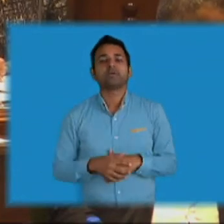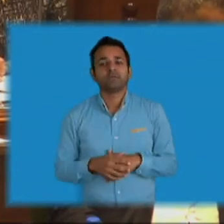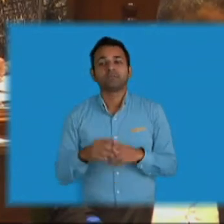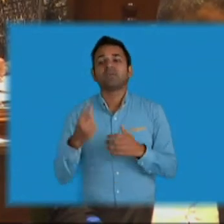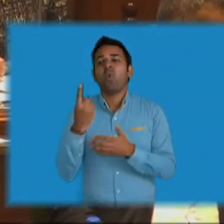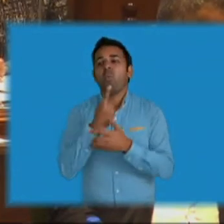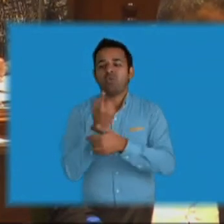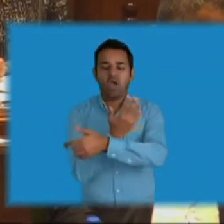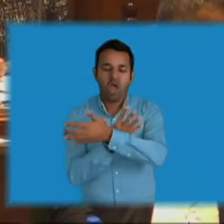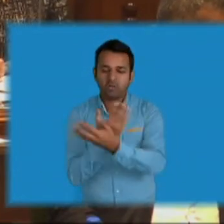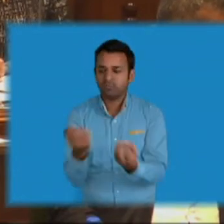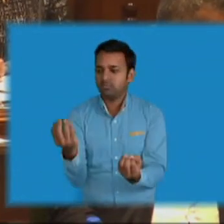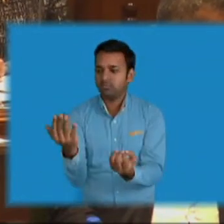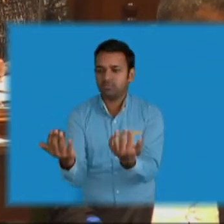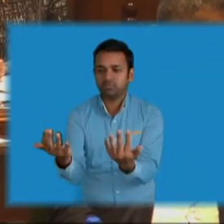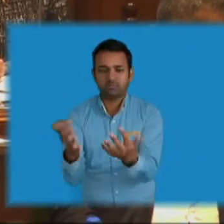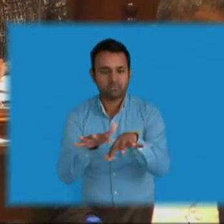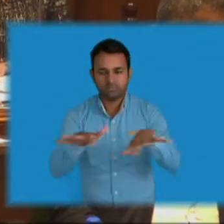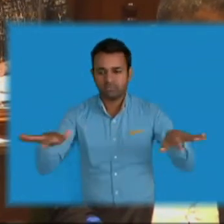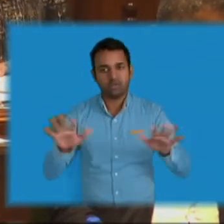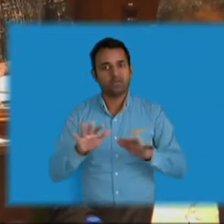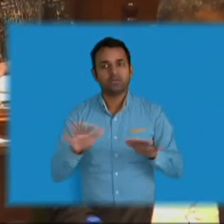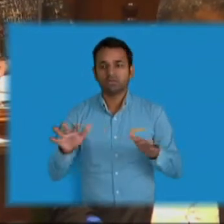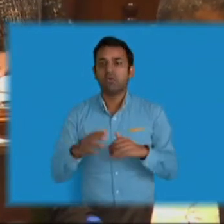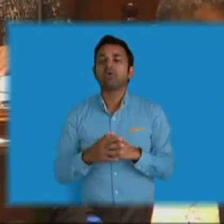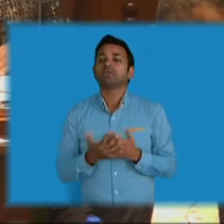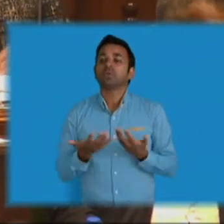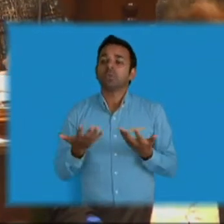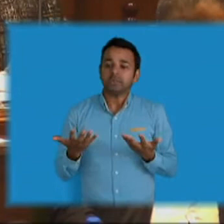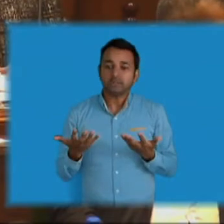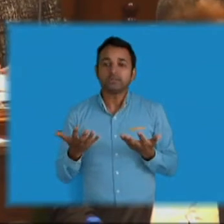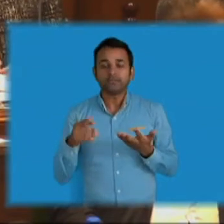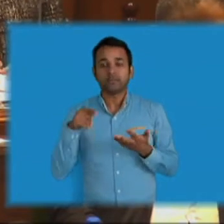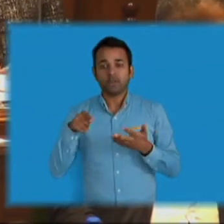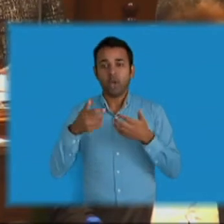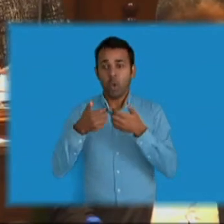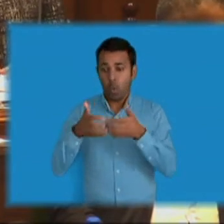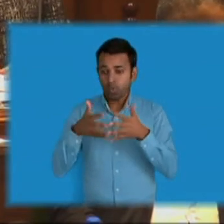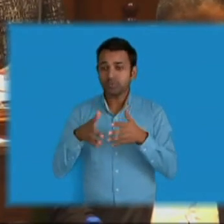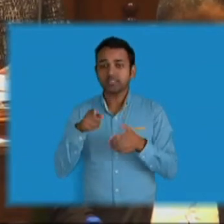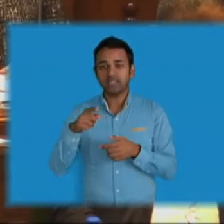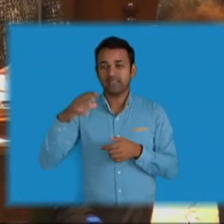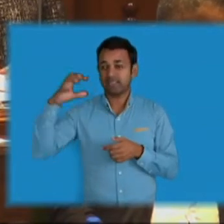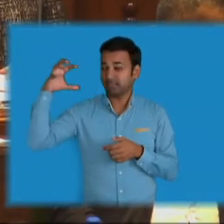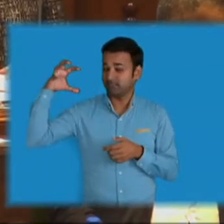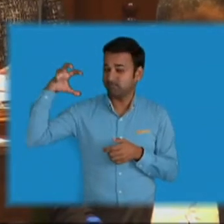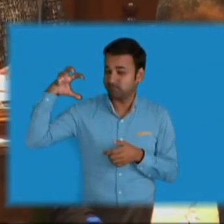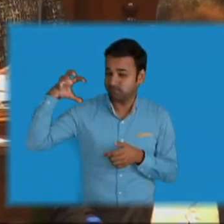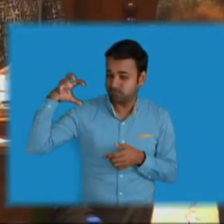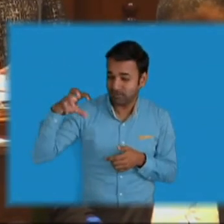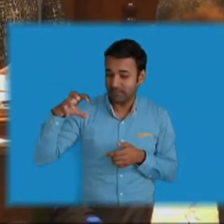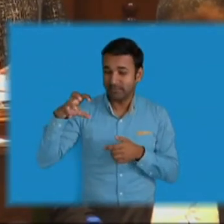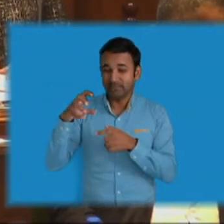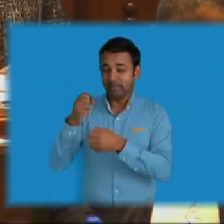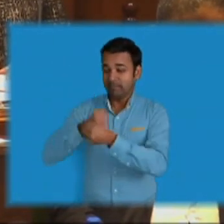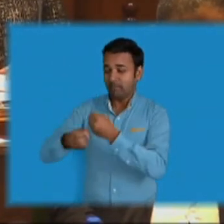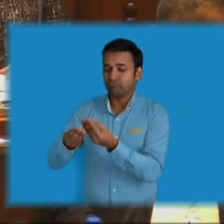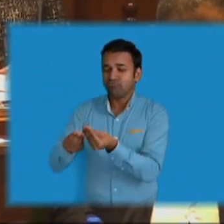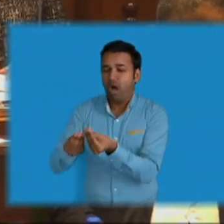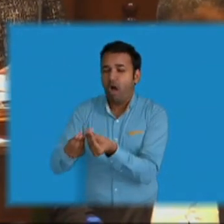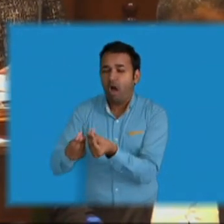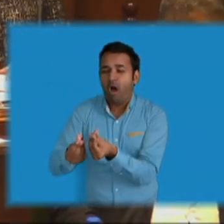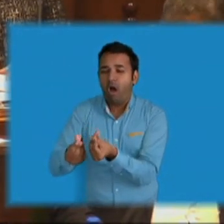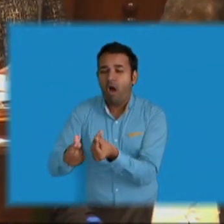more prone to burning, and more common to the drier parts of the islands. The other, but not